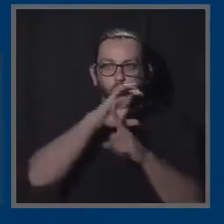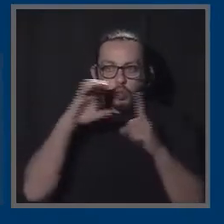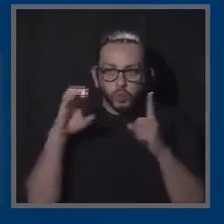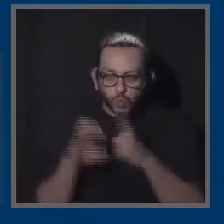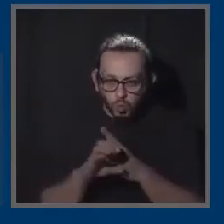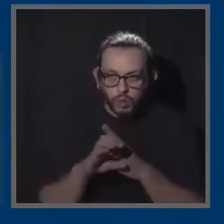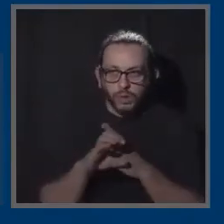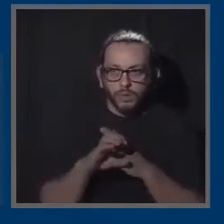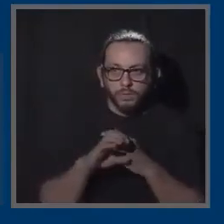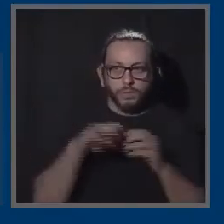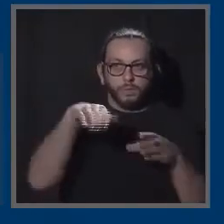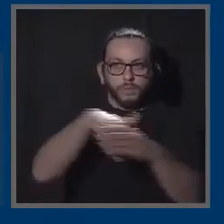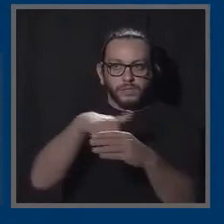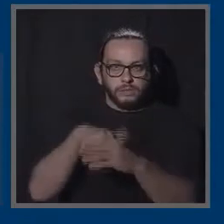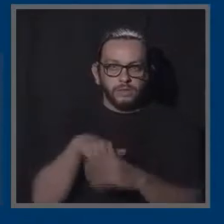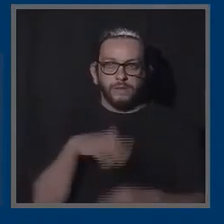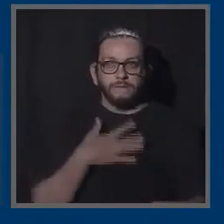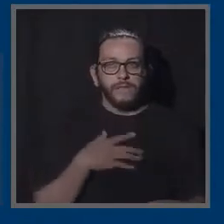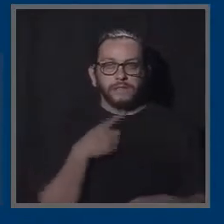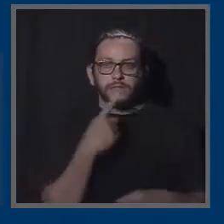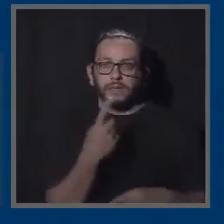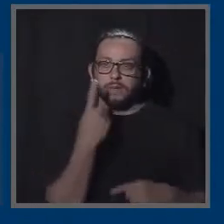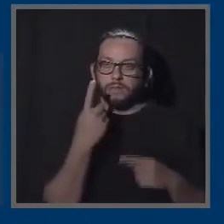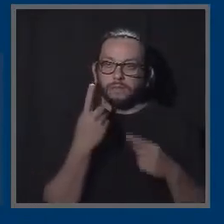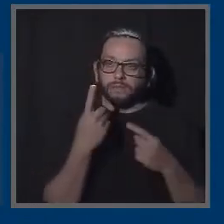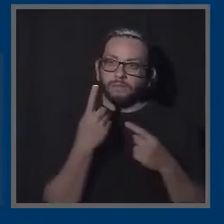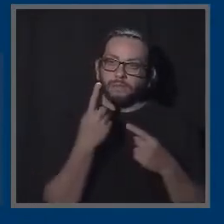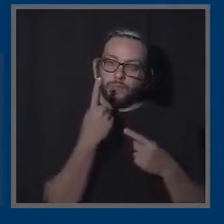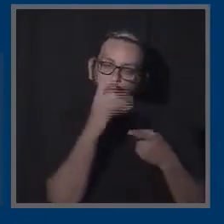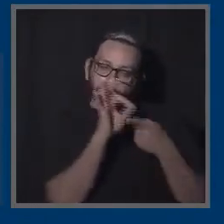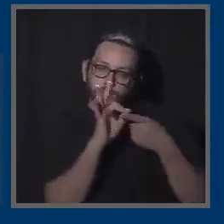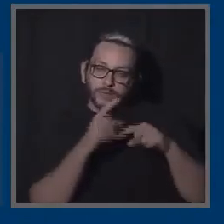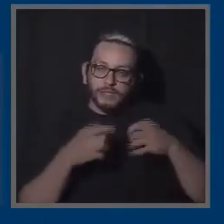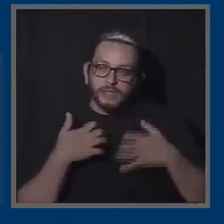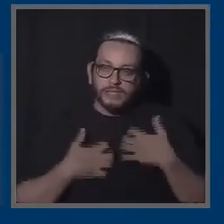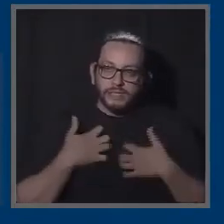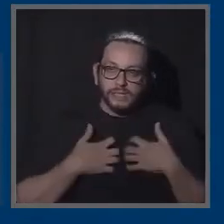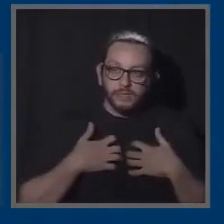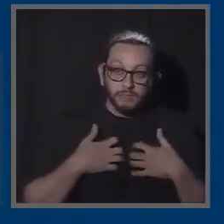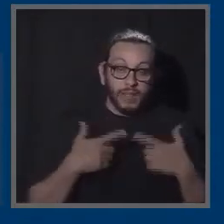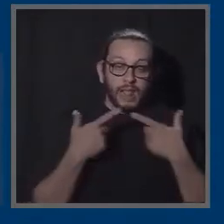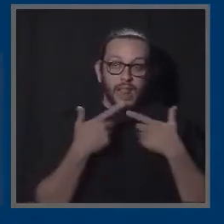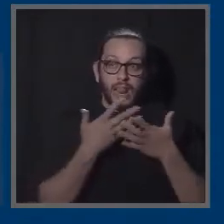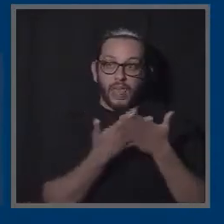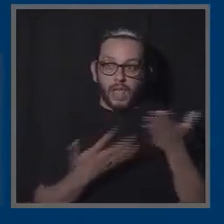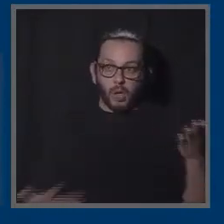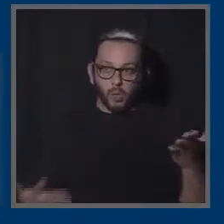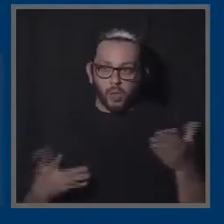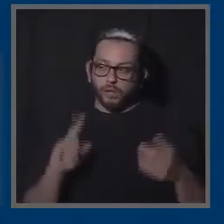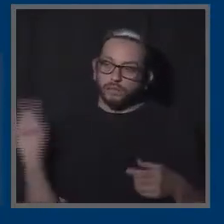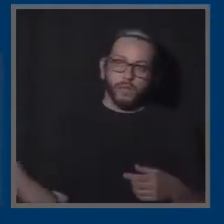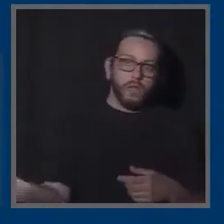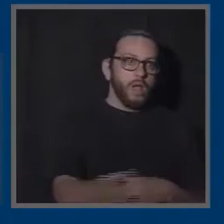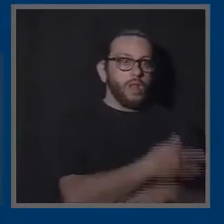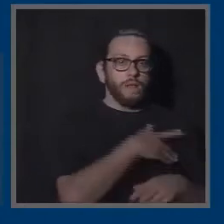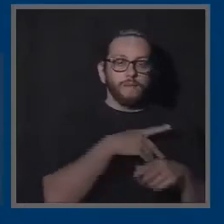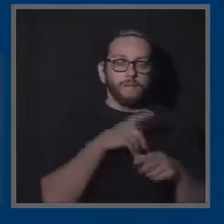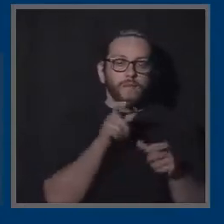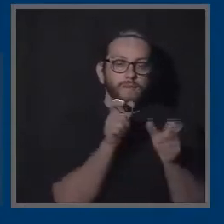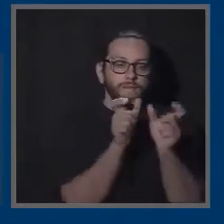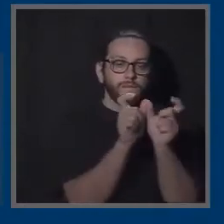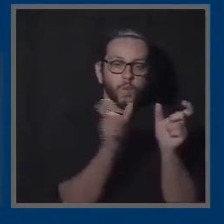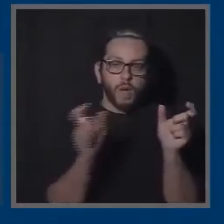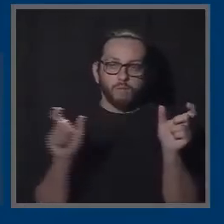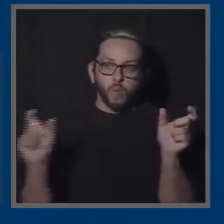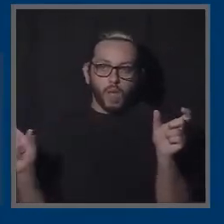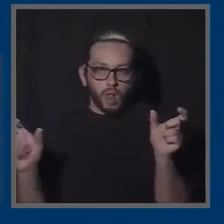things that I'm particularly interested in is precisely the language that we use, the vocabulary, the concepts, the ideas that we use